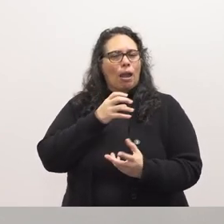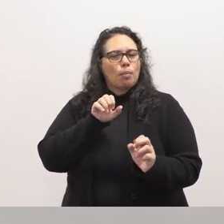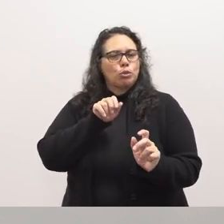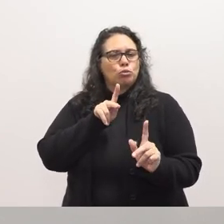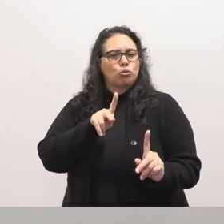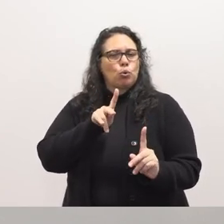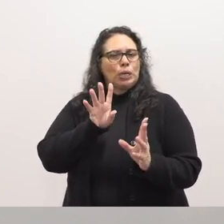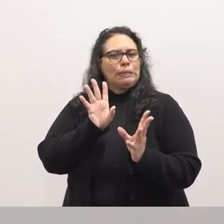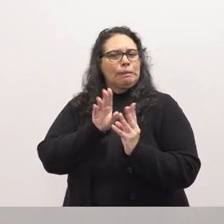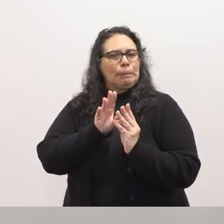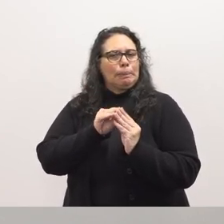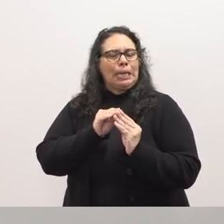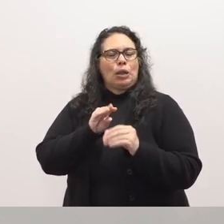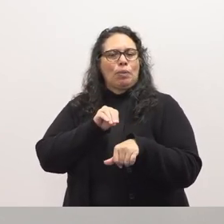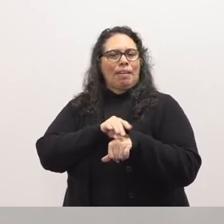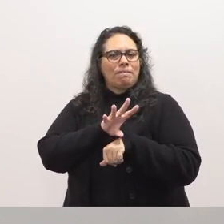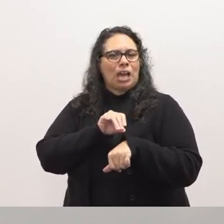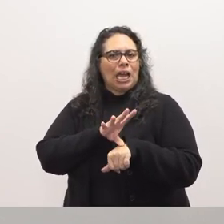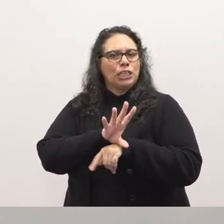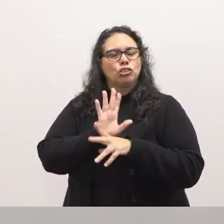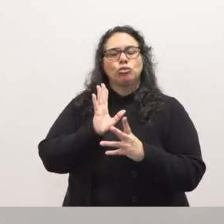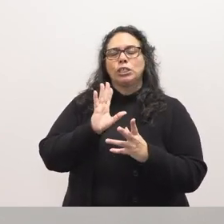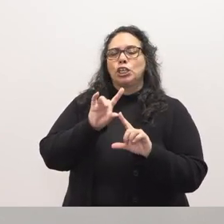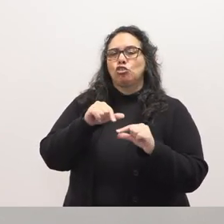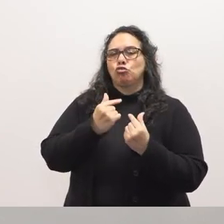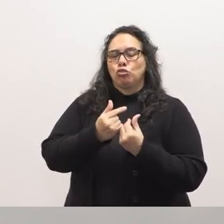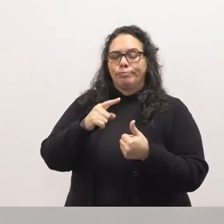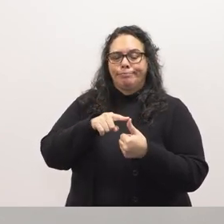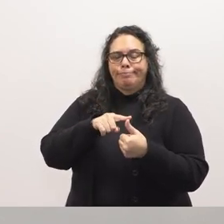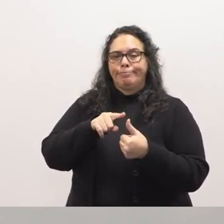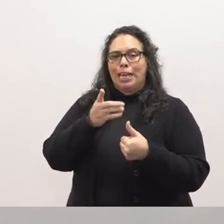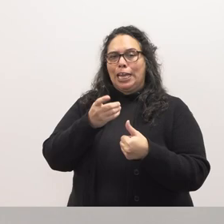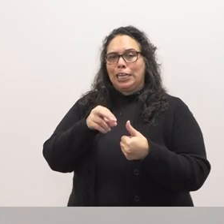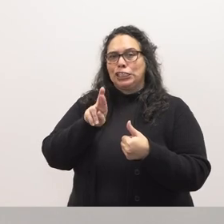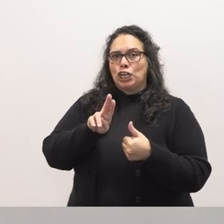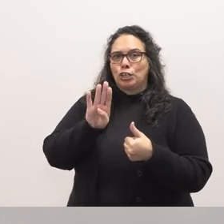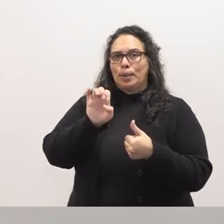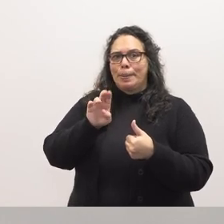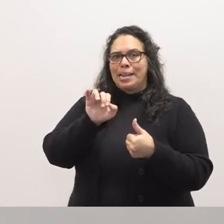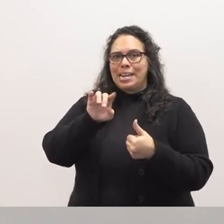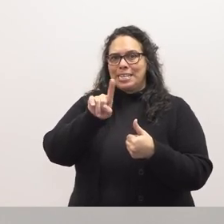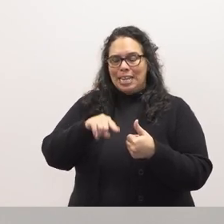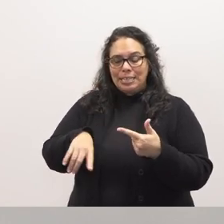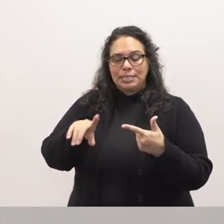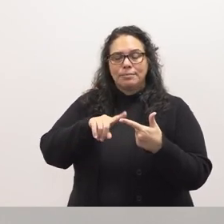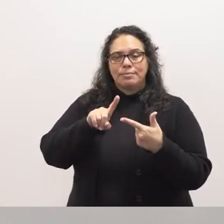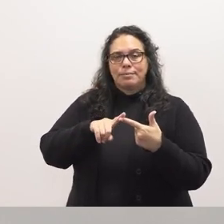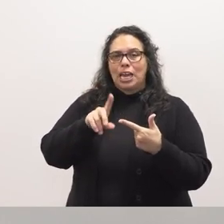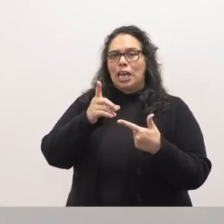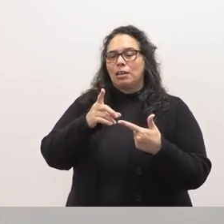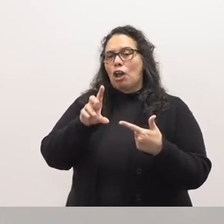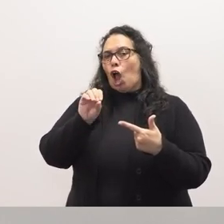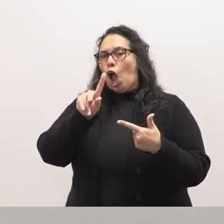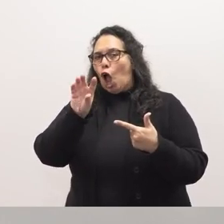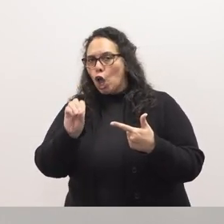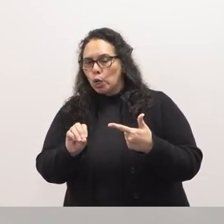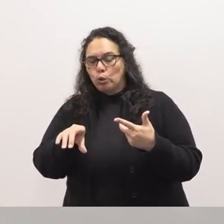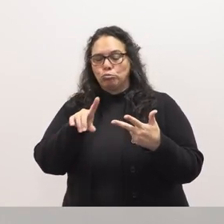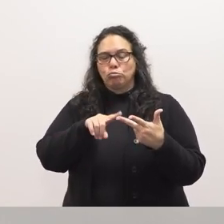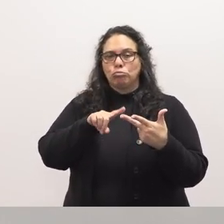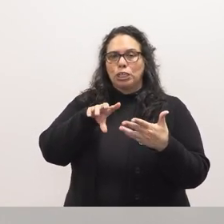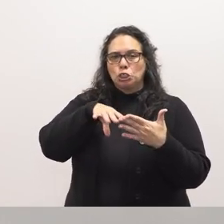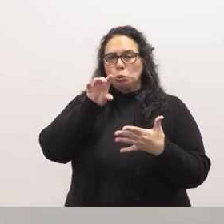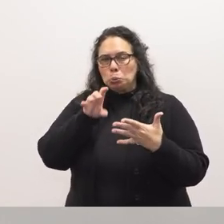governance advisory group. That included Dr. Benitez and Mr. Otto, and a deep appreciation to the two of them, really giving some great input